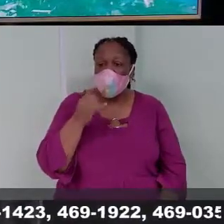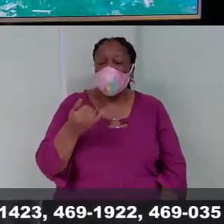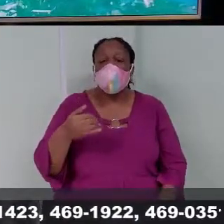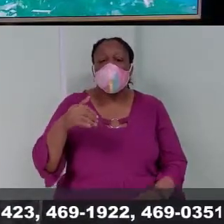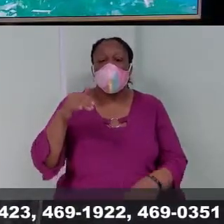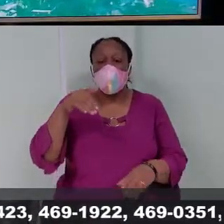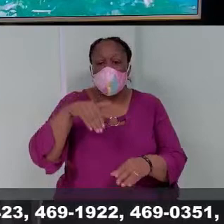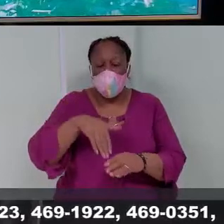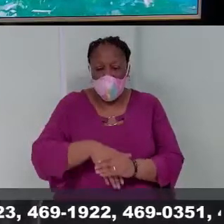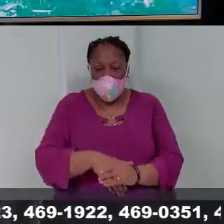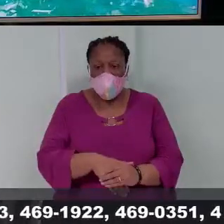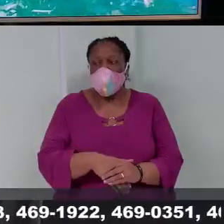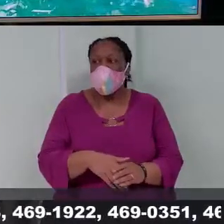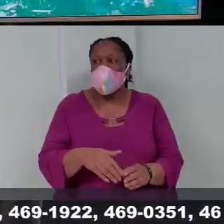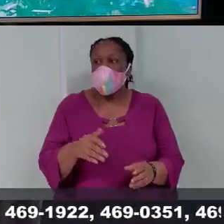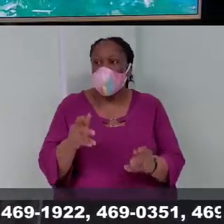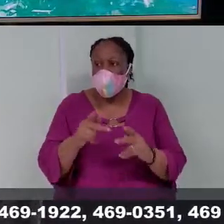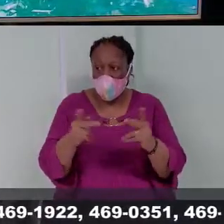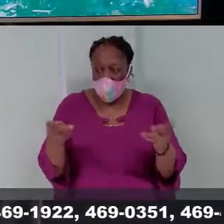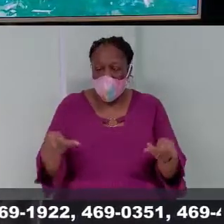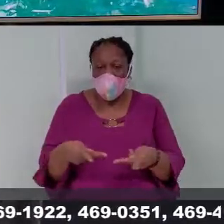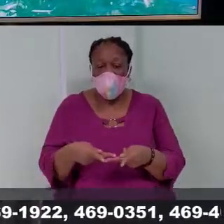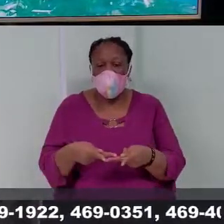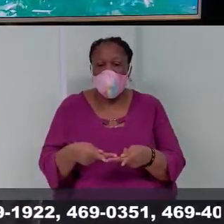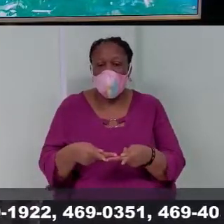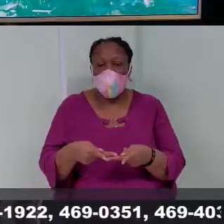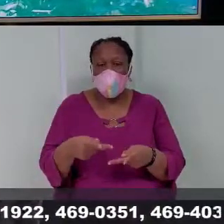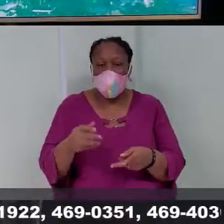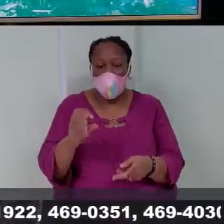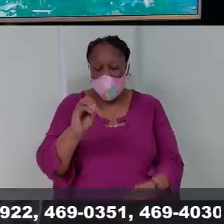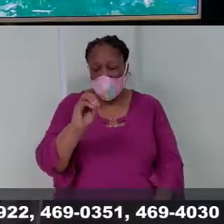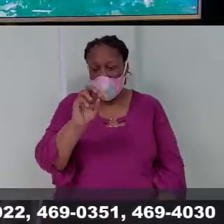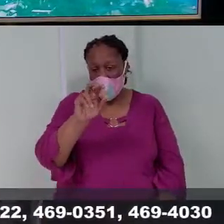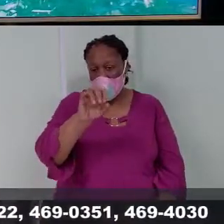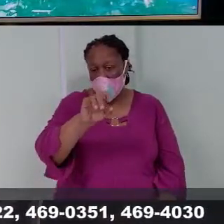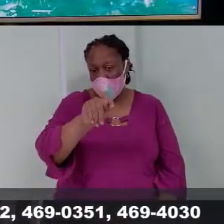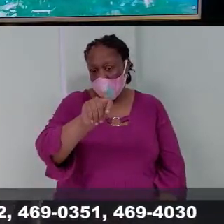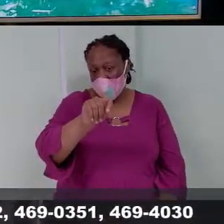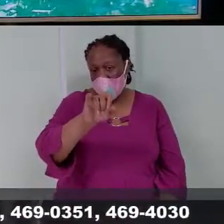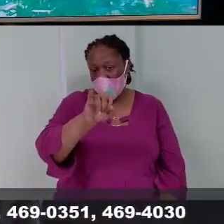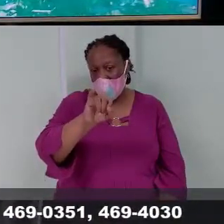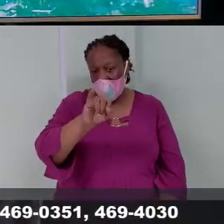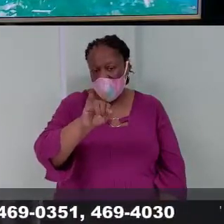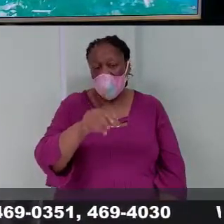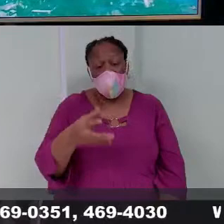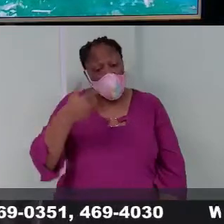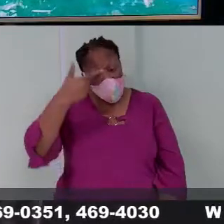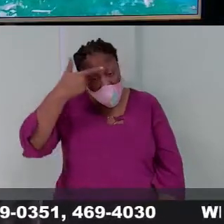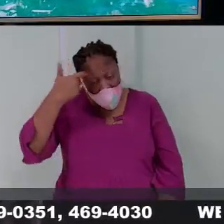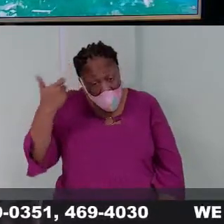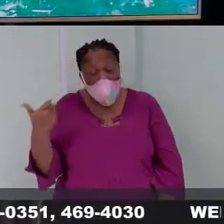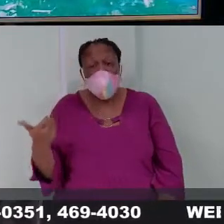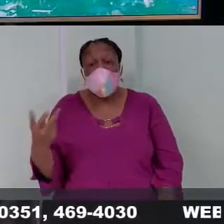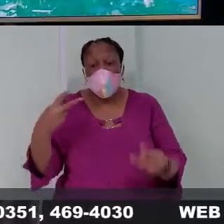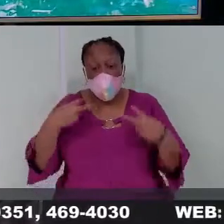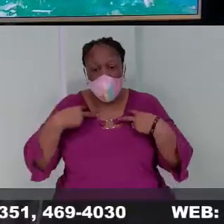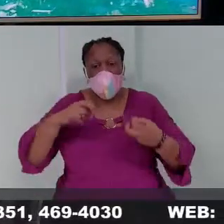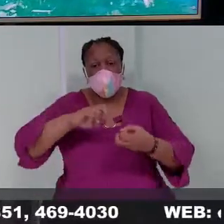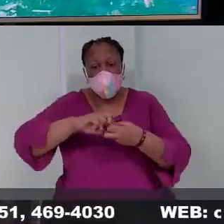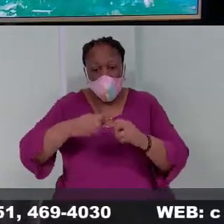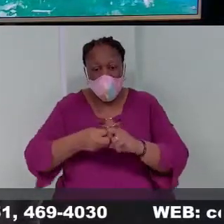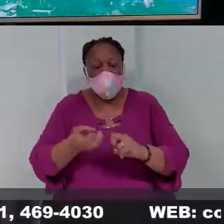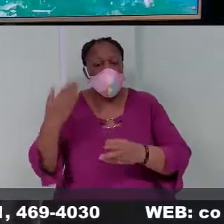permitted in and around OTI because of the challenges that have been faced in the past by the